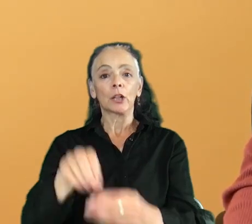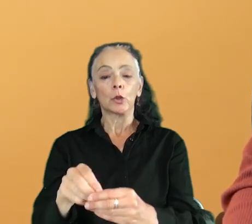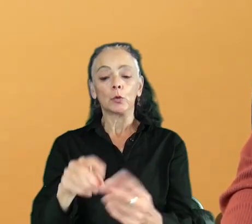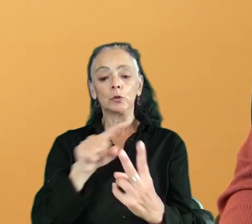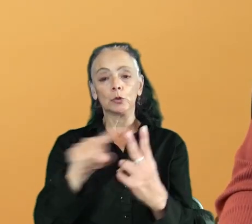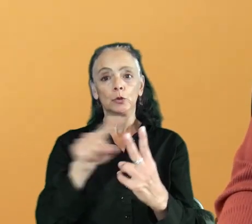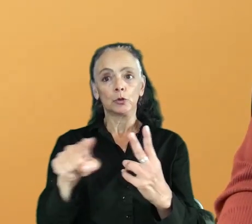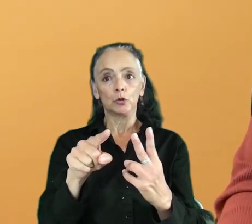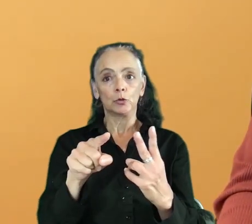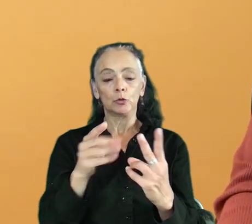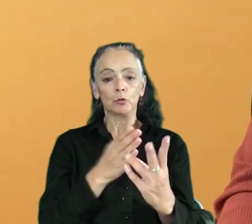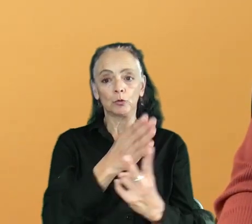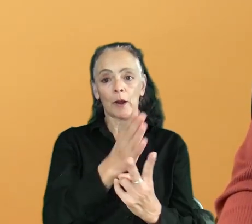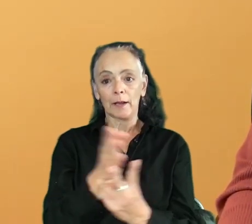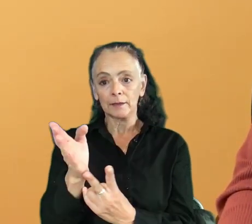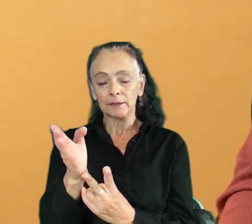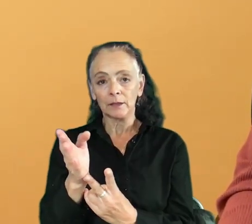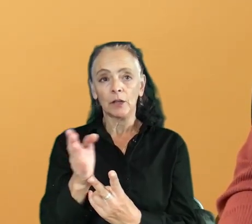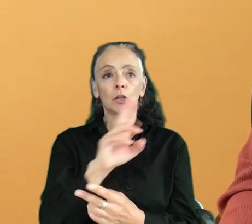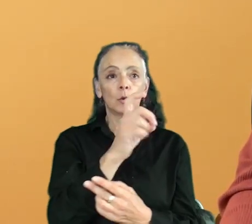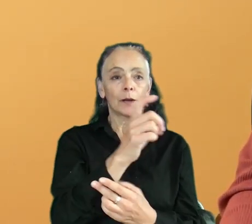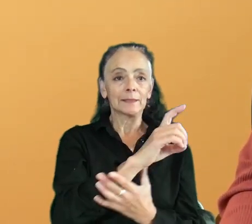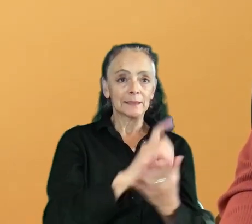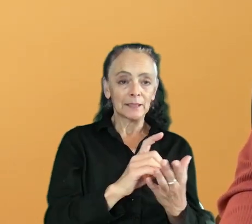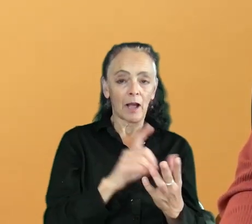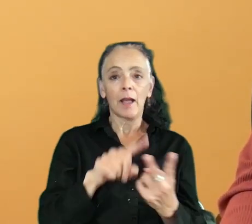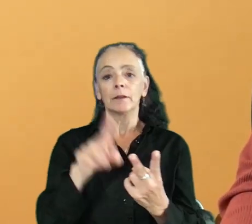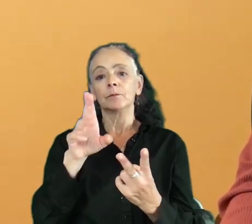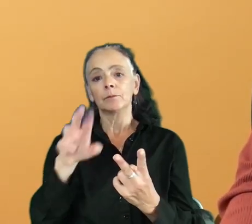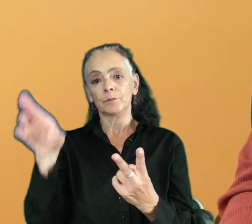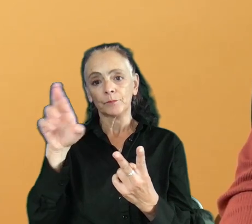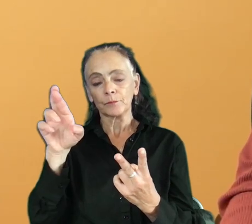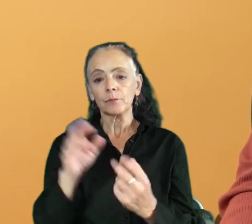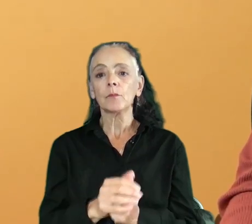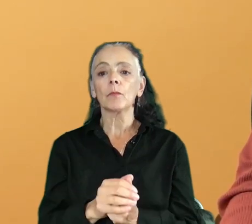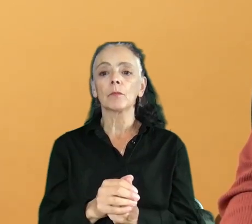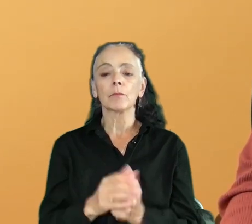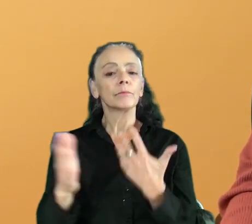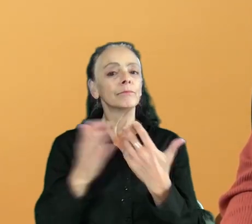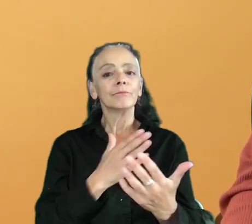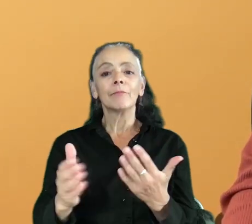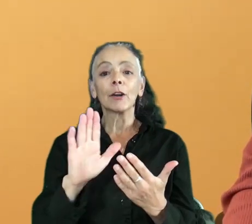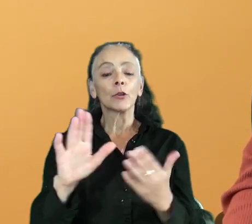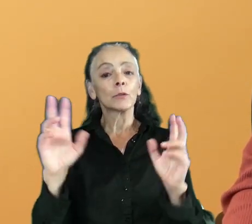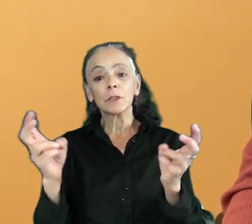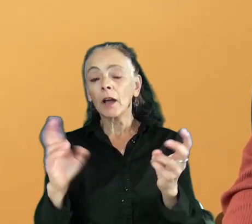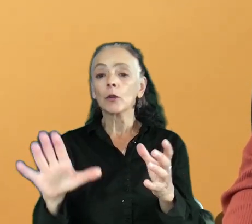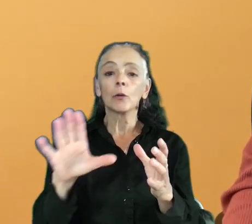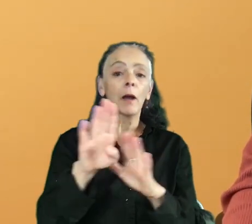the content is divided roughly into two tracks one for ux design and a second one for user